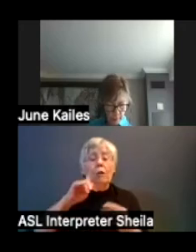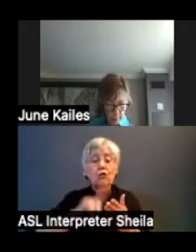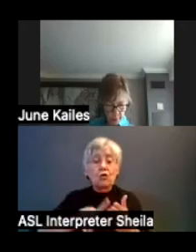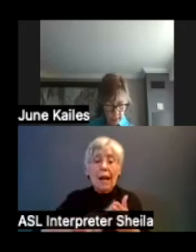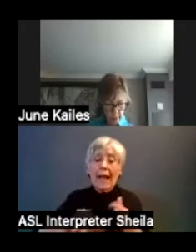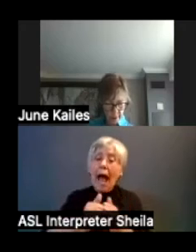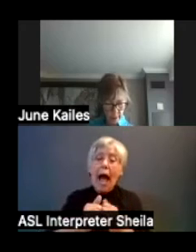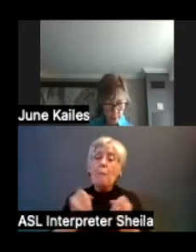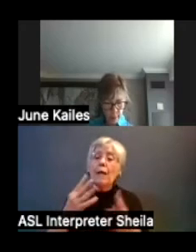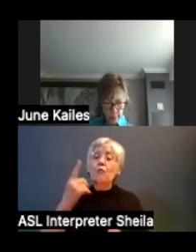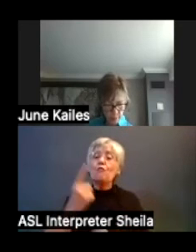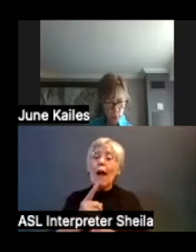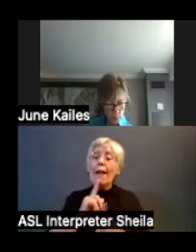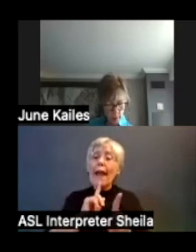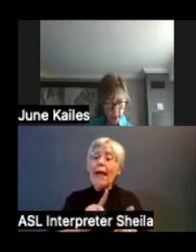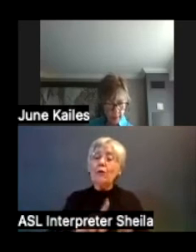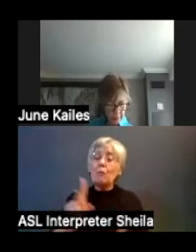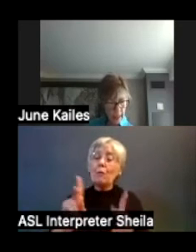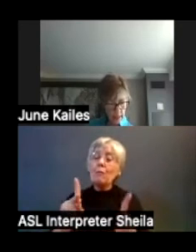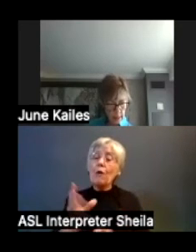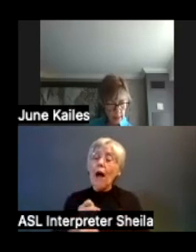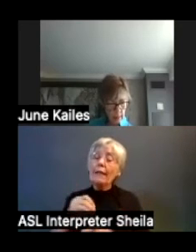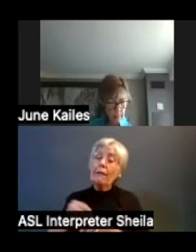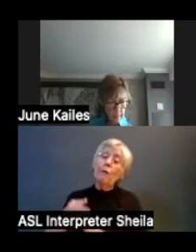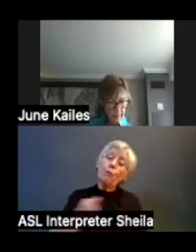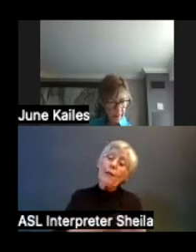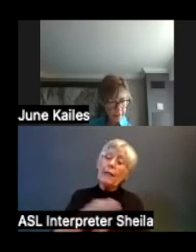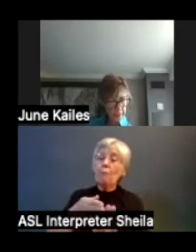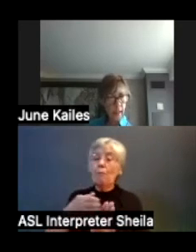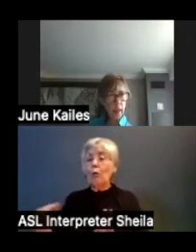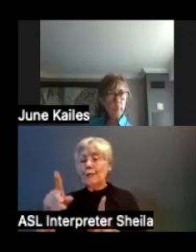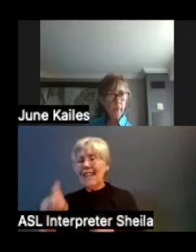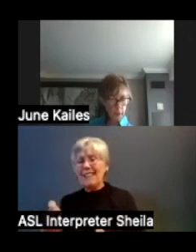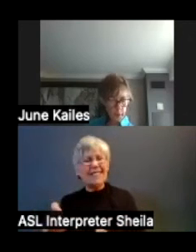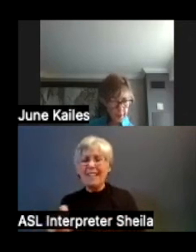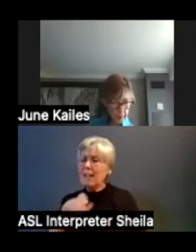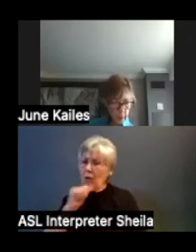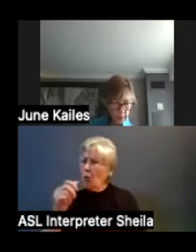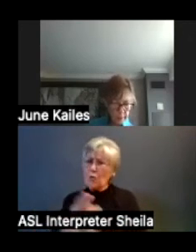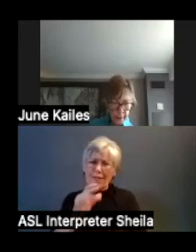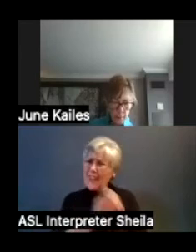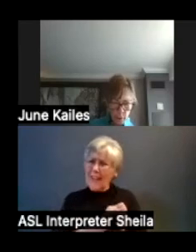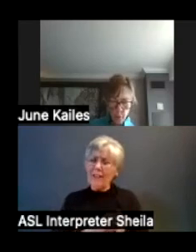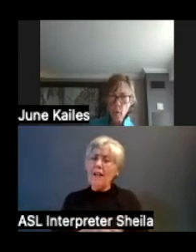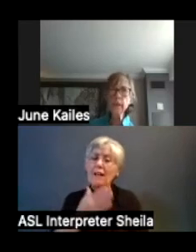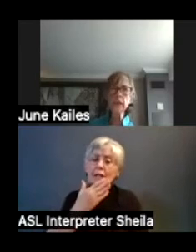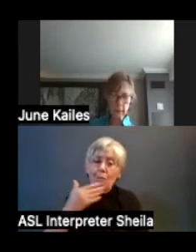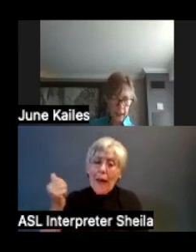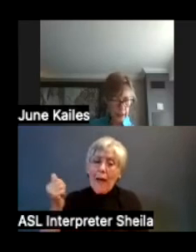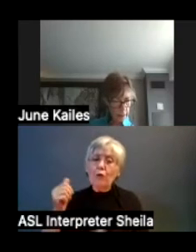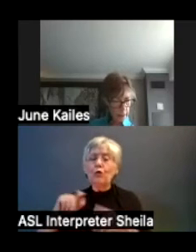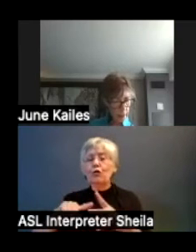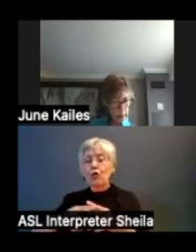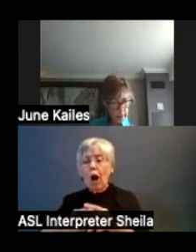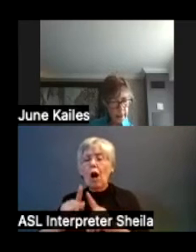did people get to the pre and post test. We really have to start measuring, did performance